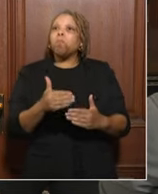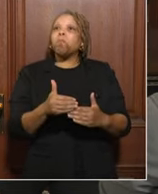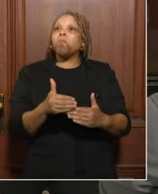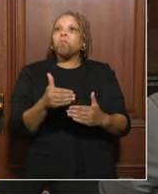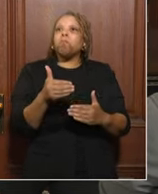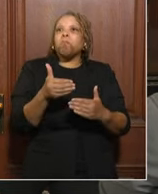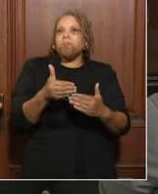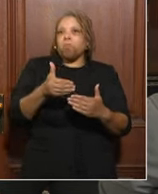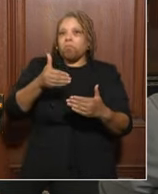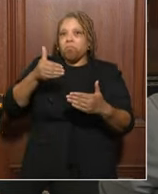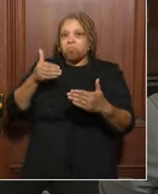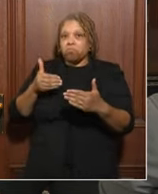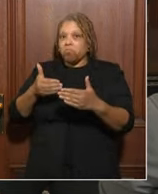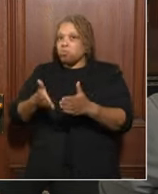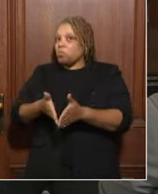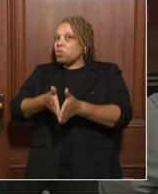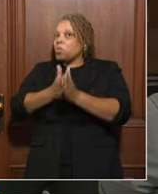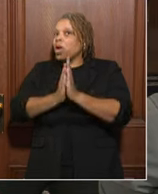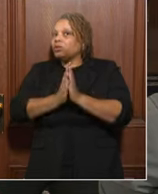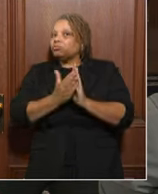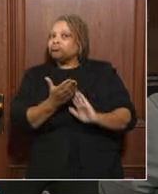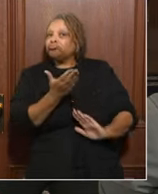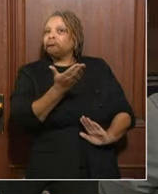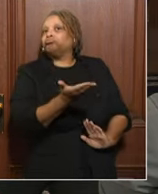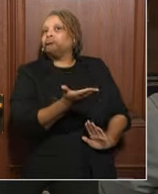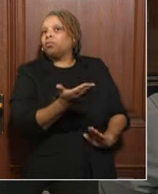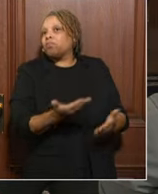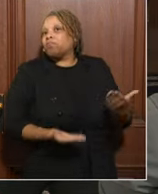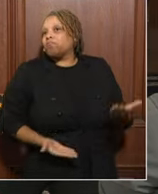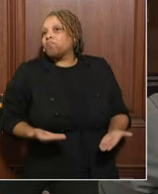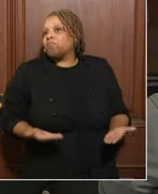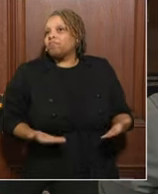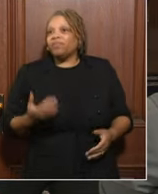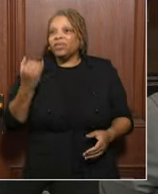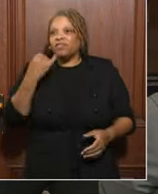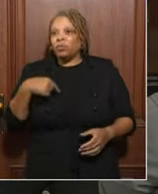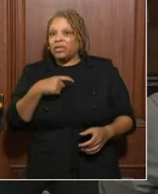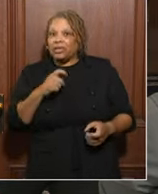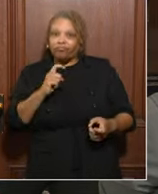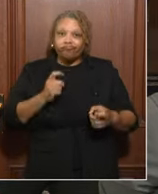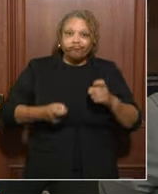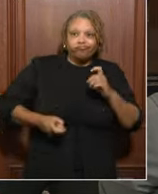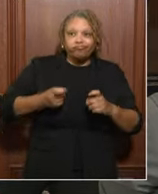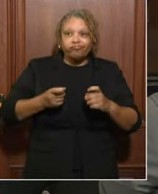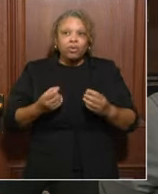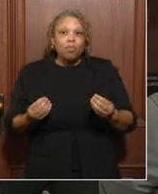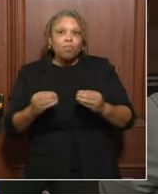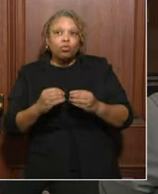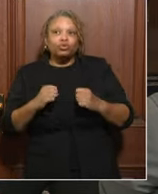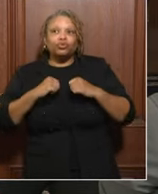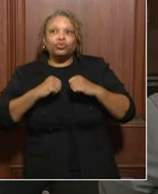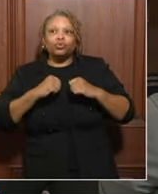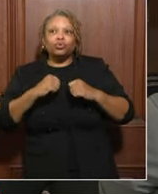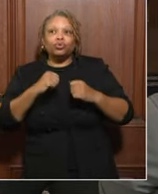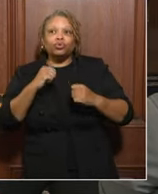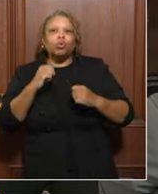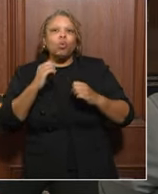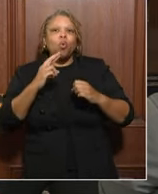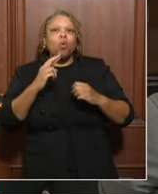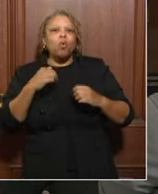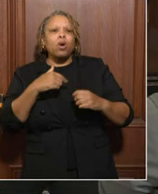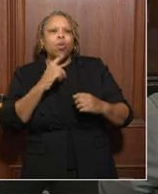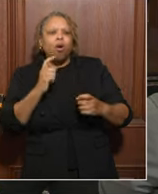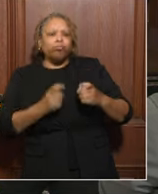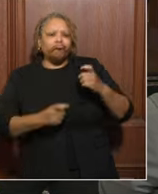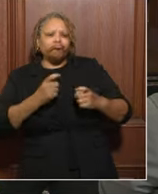start planning. And if we need to dial it up or dial it back, we'll do that. And then could I ask, I guess, Chief Smith about